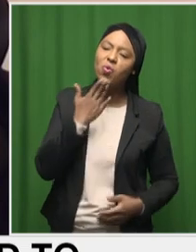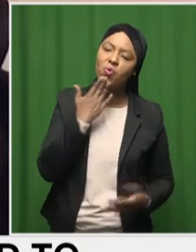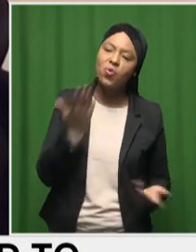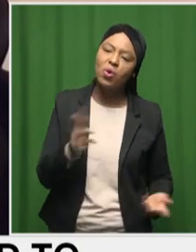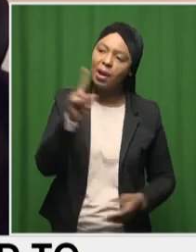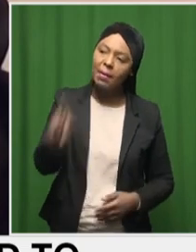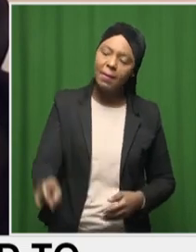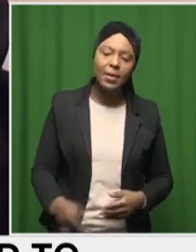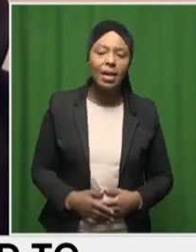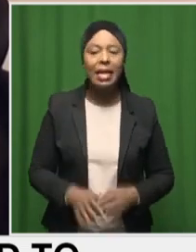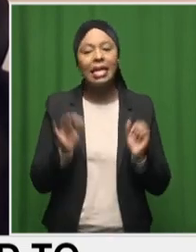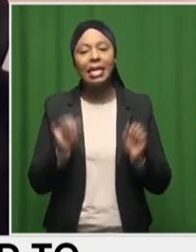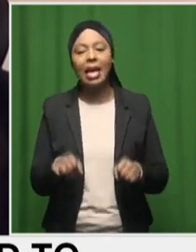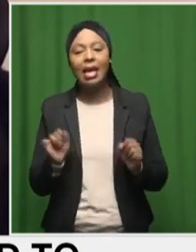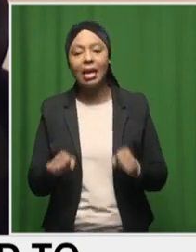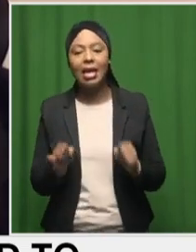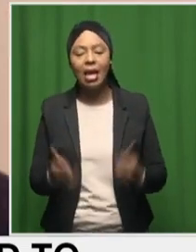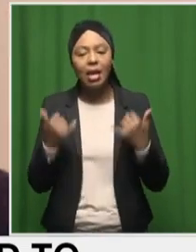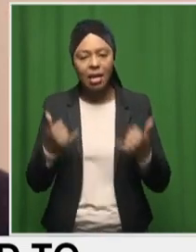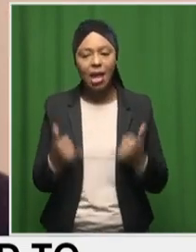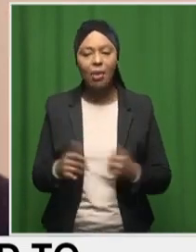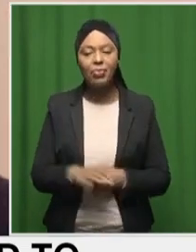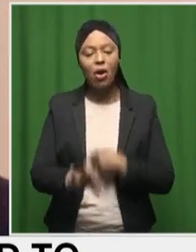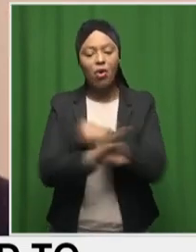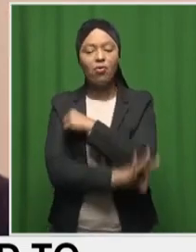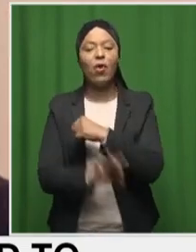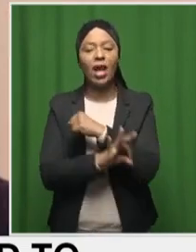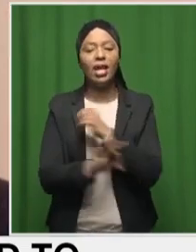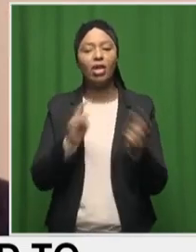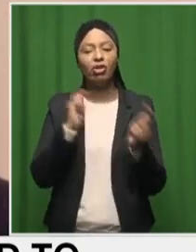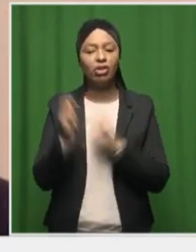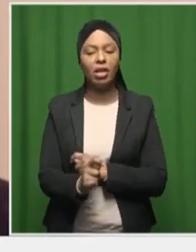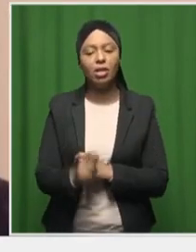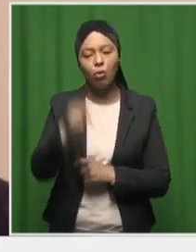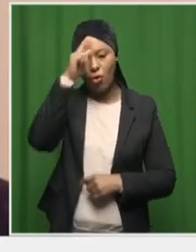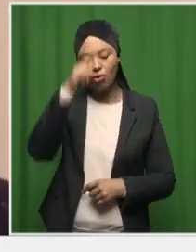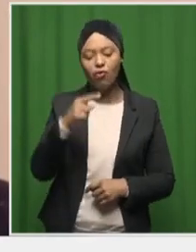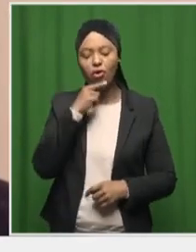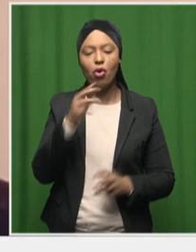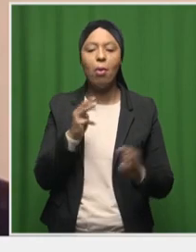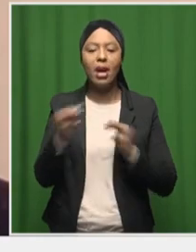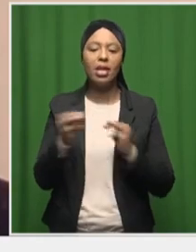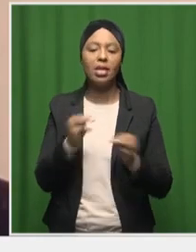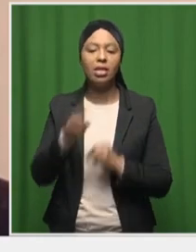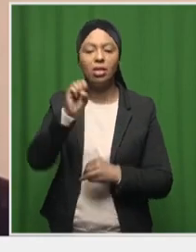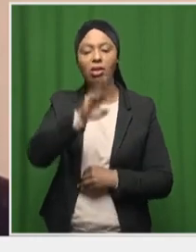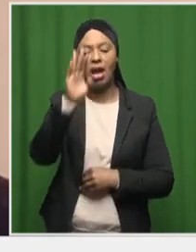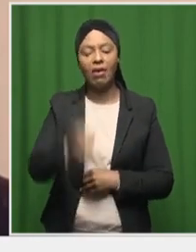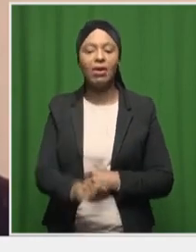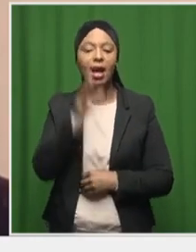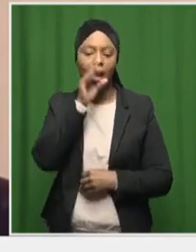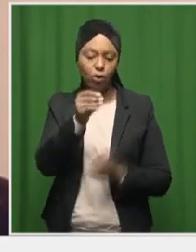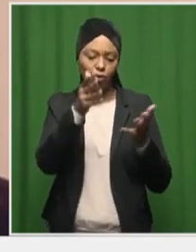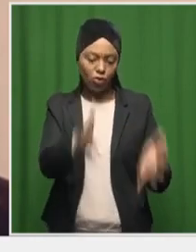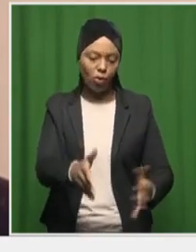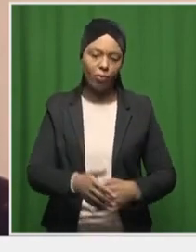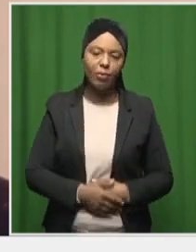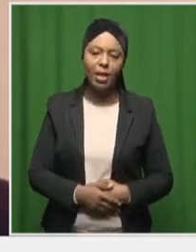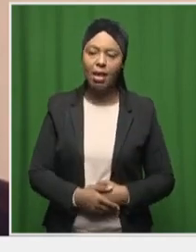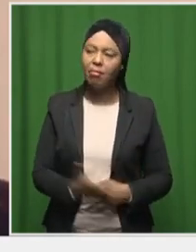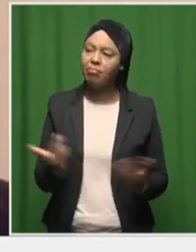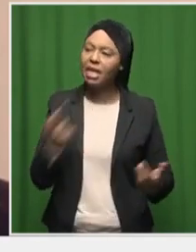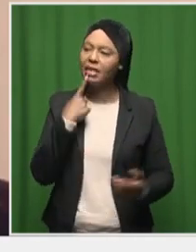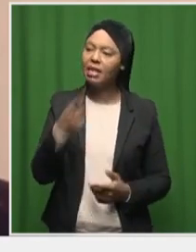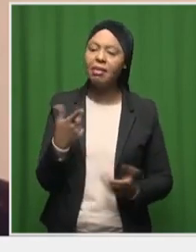That's exactly, Leanne, what the foreign exchange and portfolio managers outside South Africa ask. They're saying who is